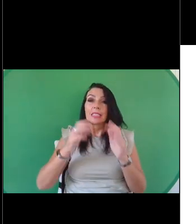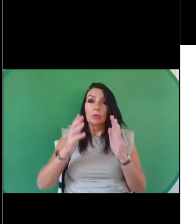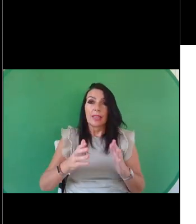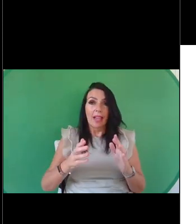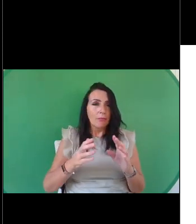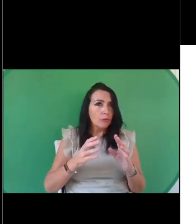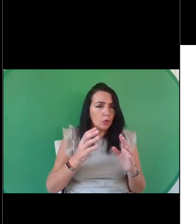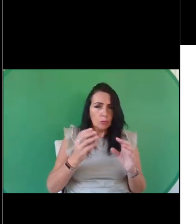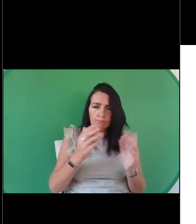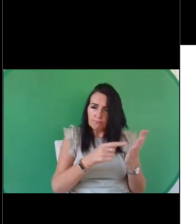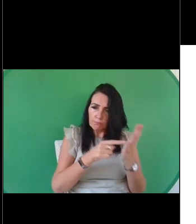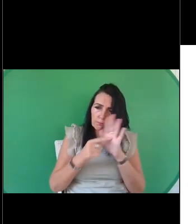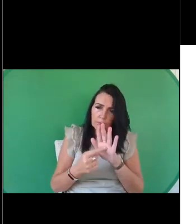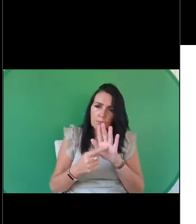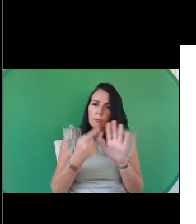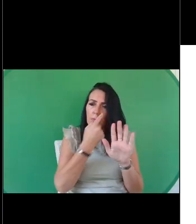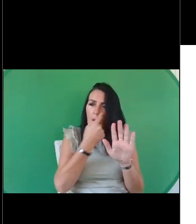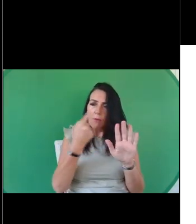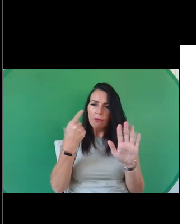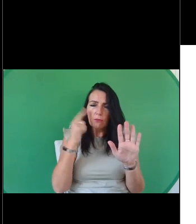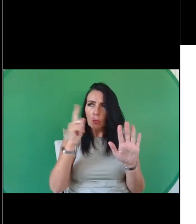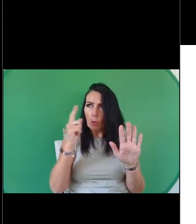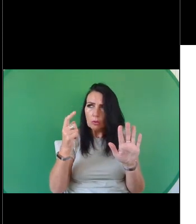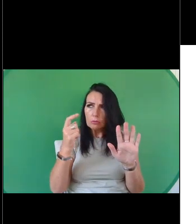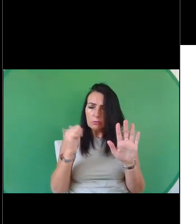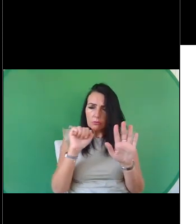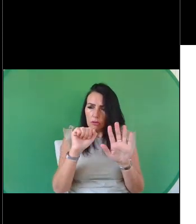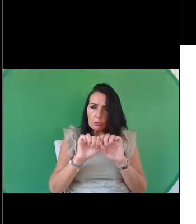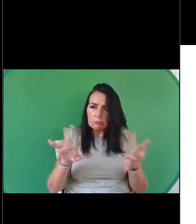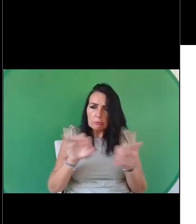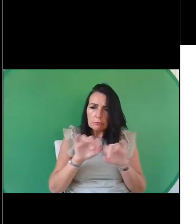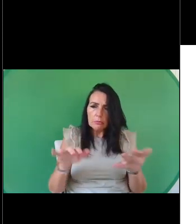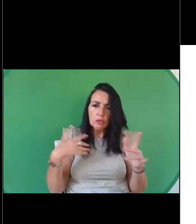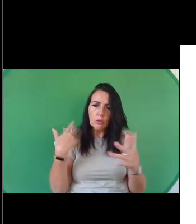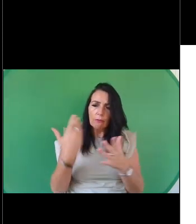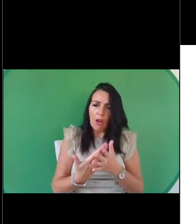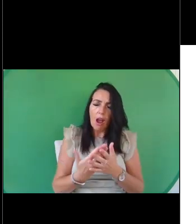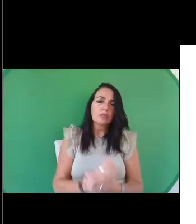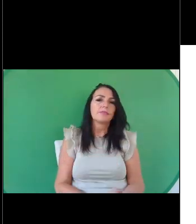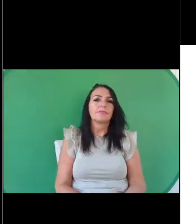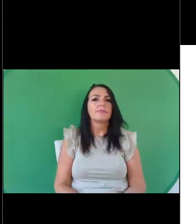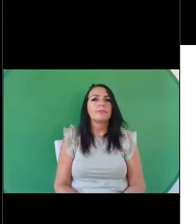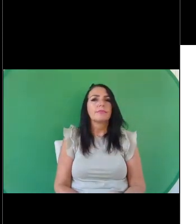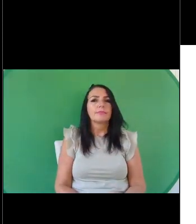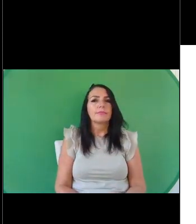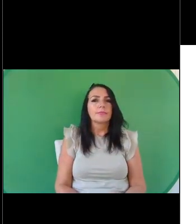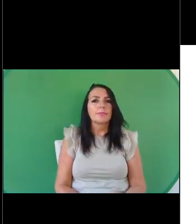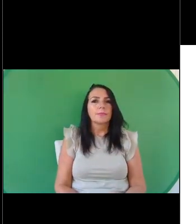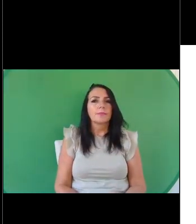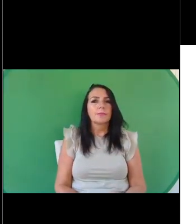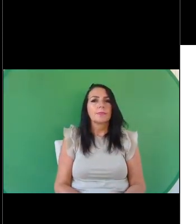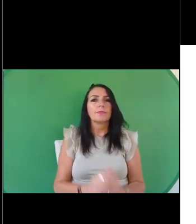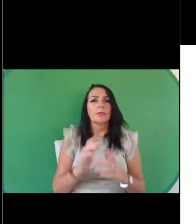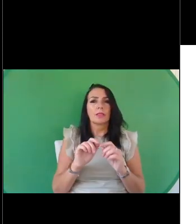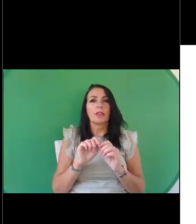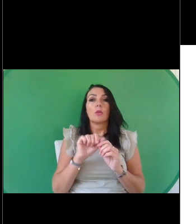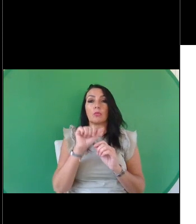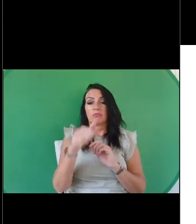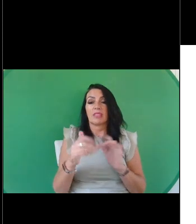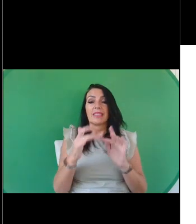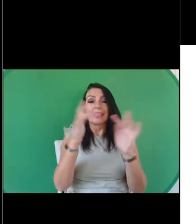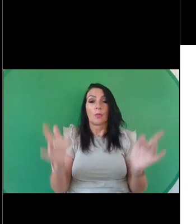organizations. So we'll be covering a little bit more about what is involved in this net zero journey in our following webinar,